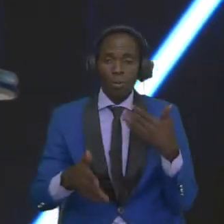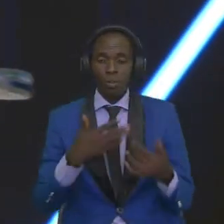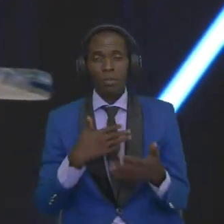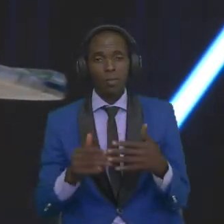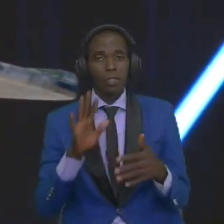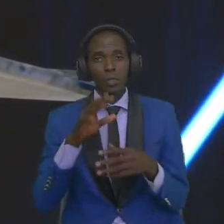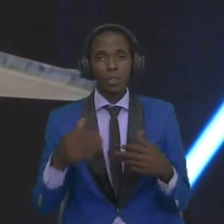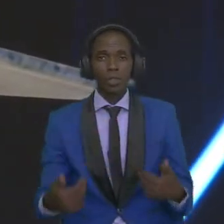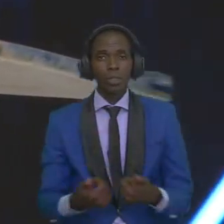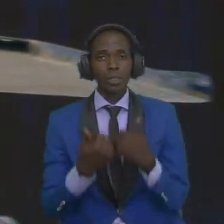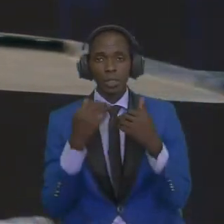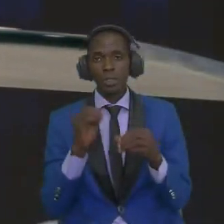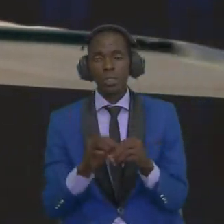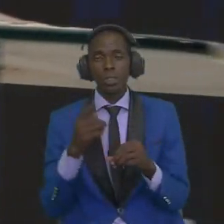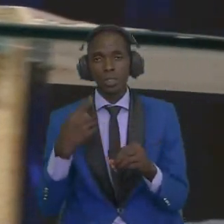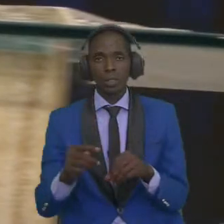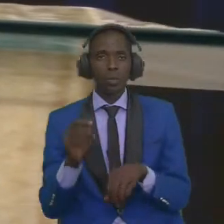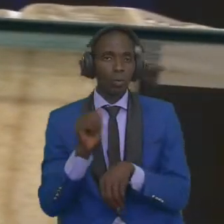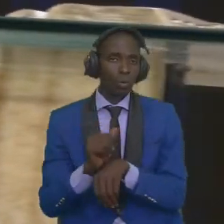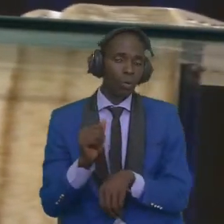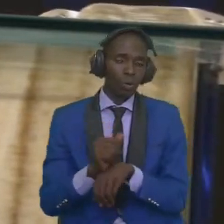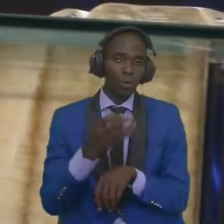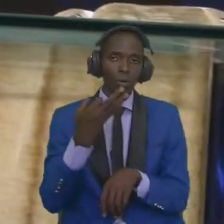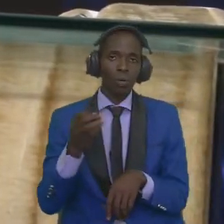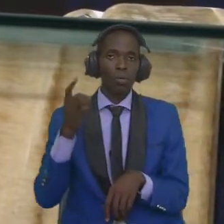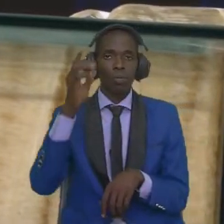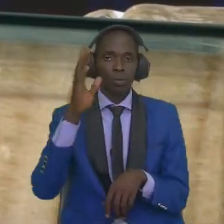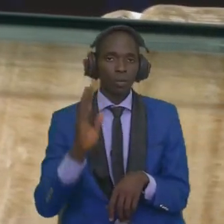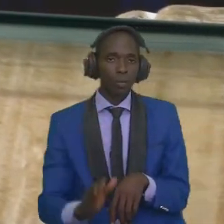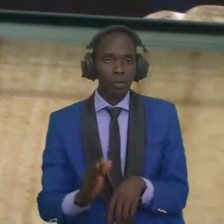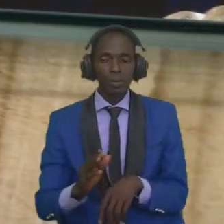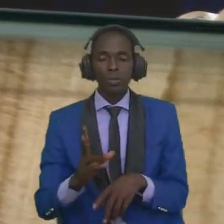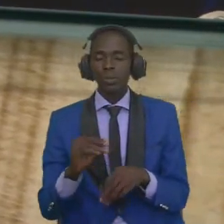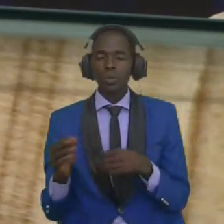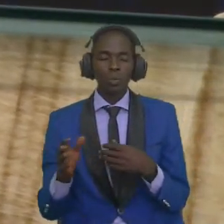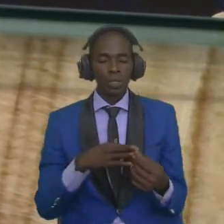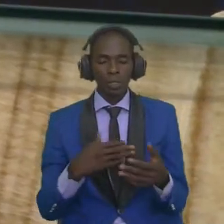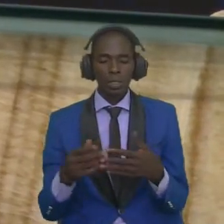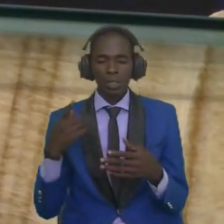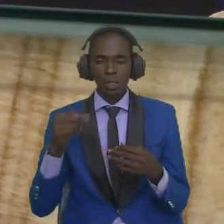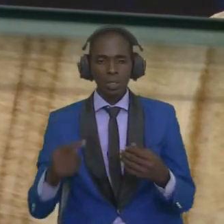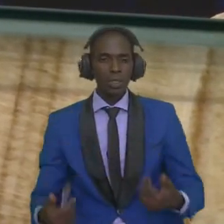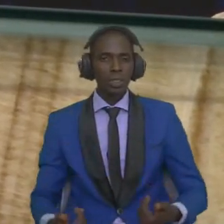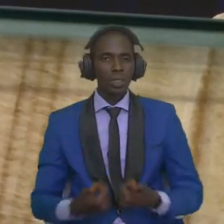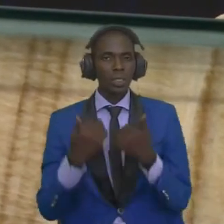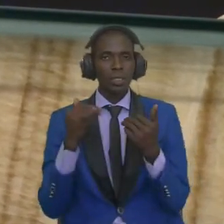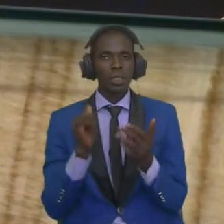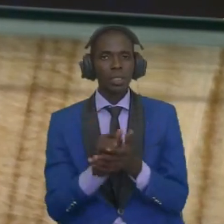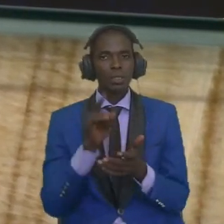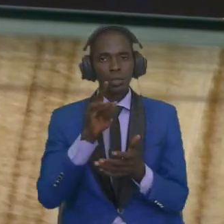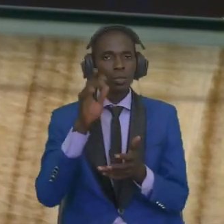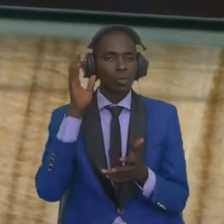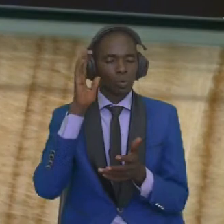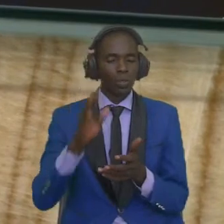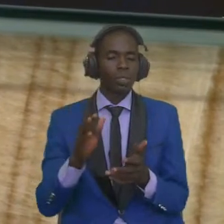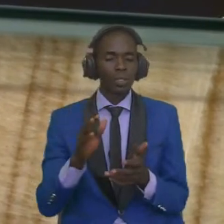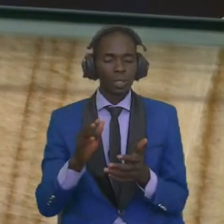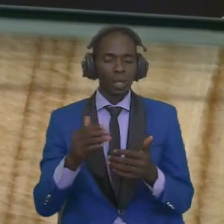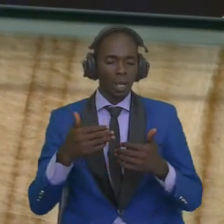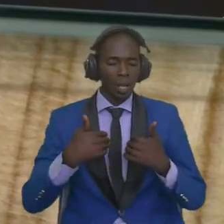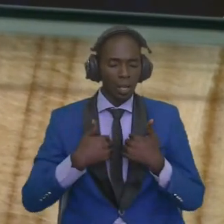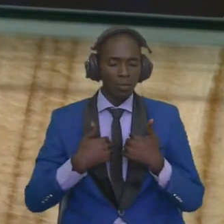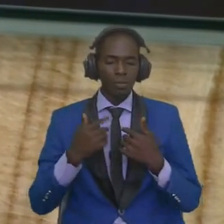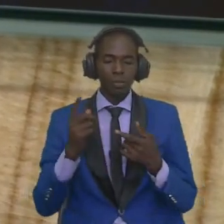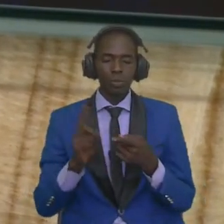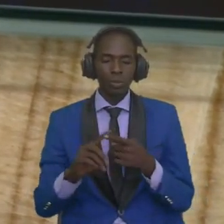ministry, and whatever the uphill task that we have to accomplish, when